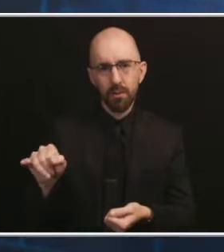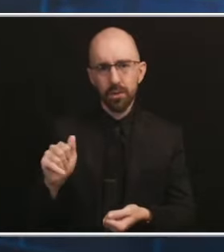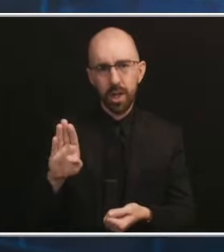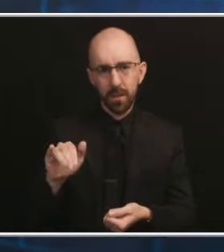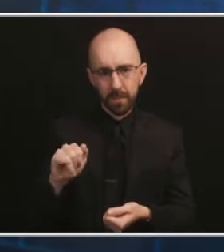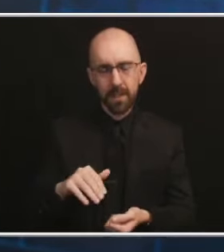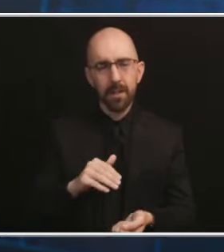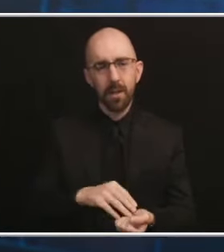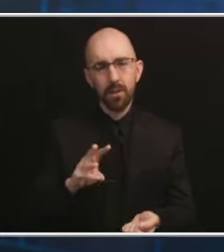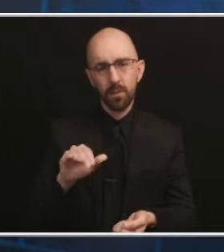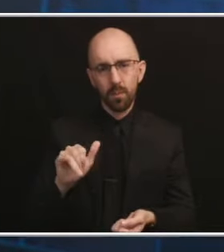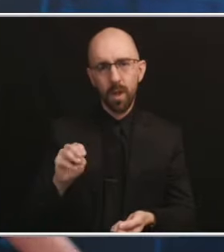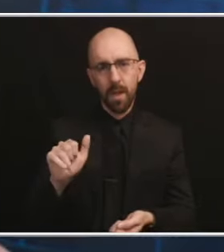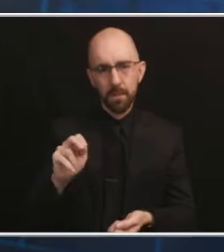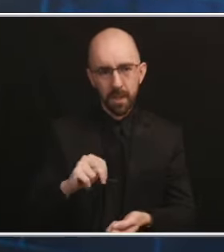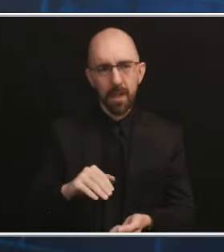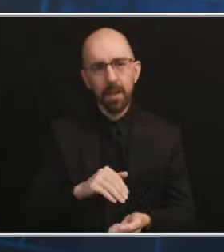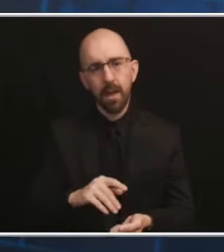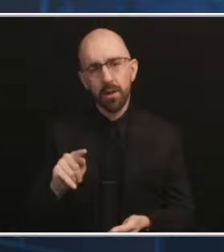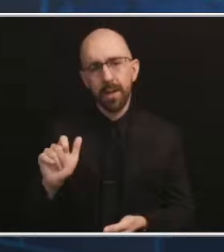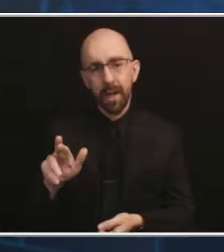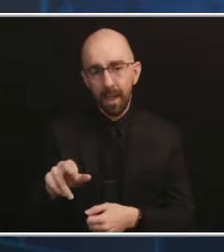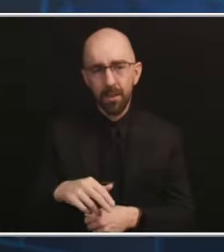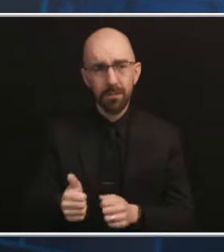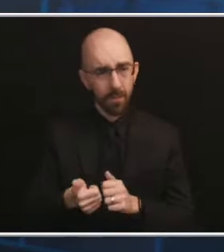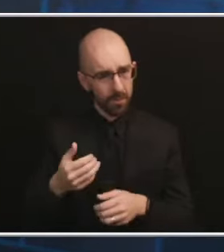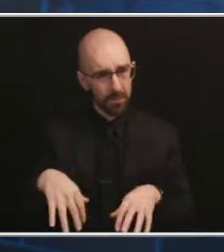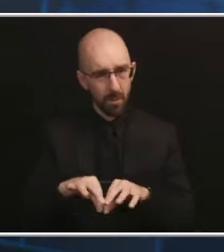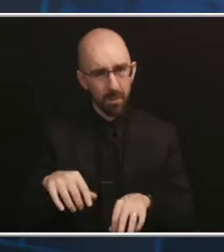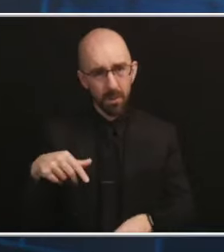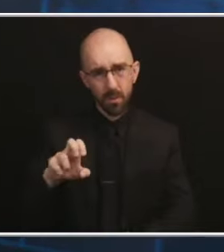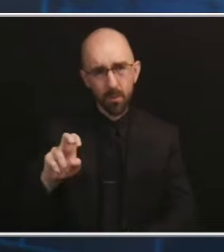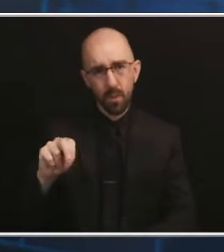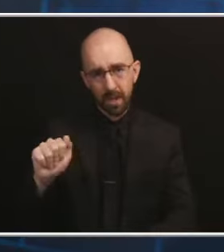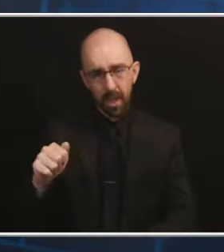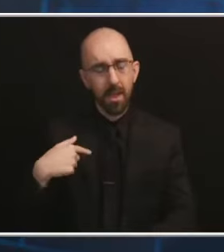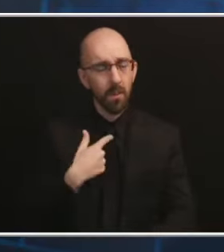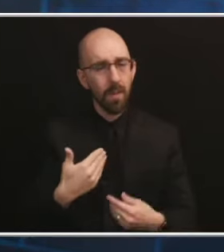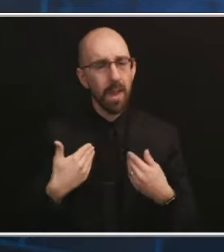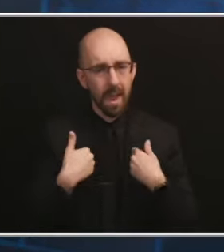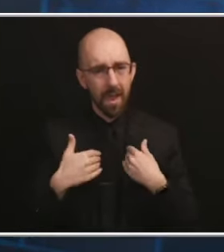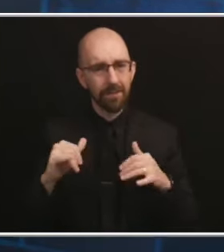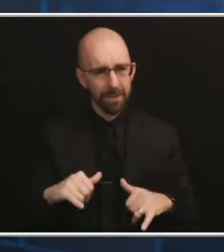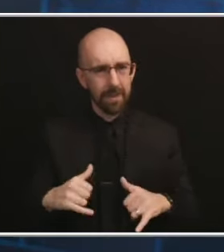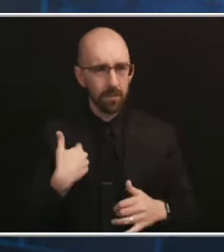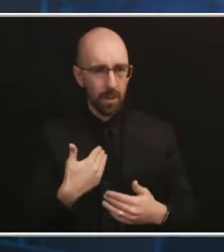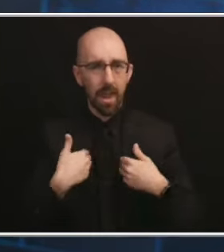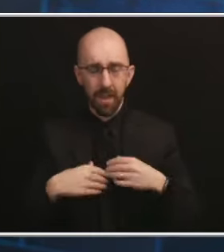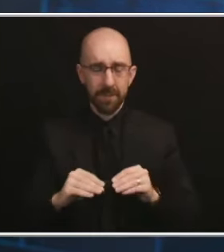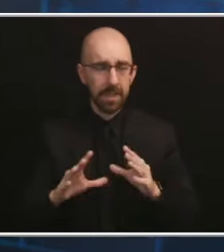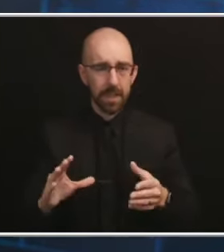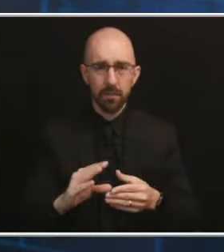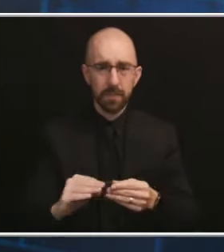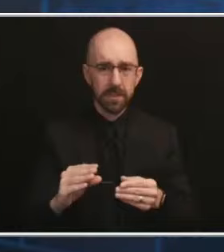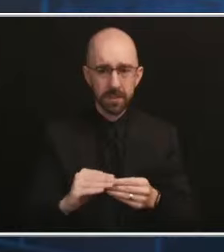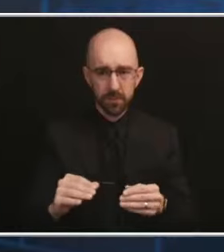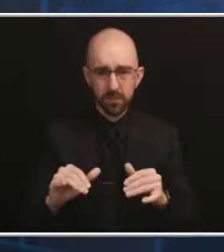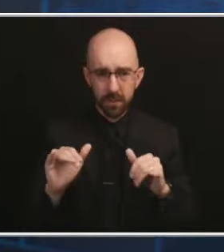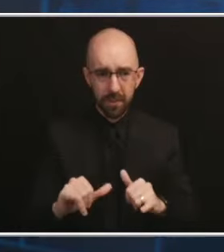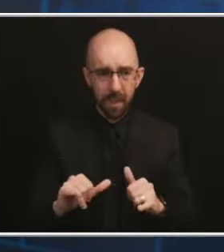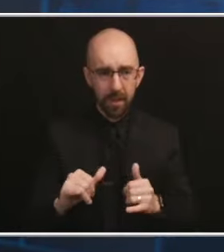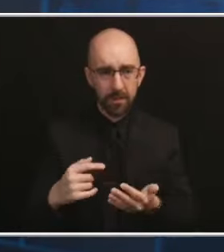Taylor, most importantly, Quina, we've gotten the clear message that